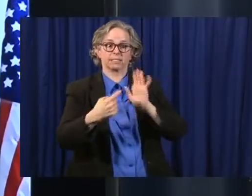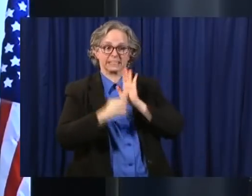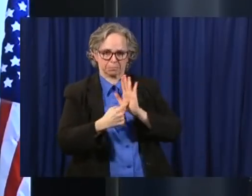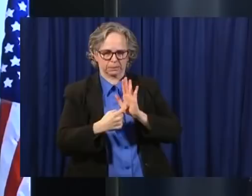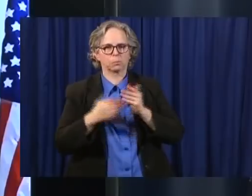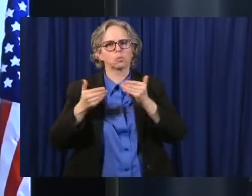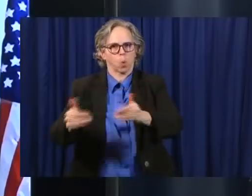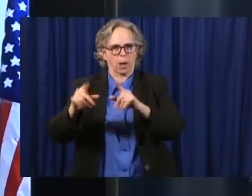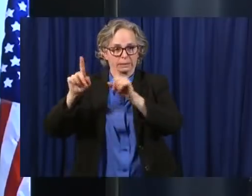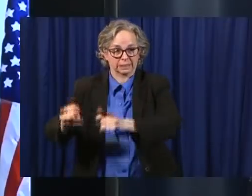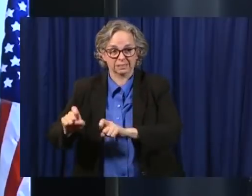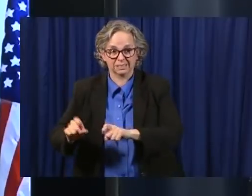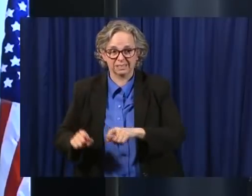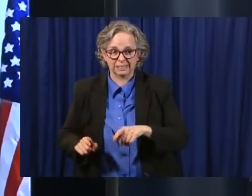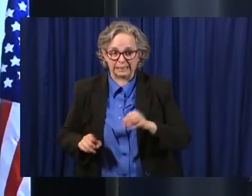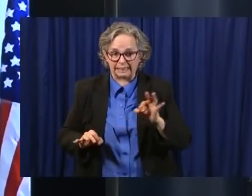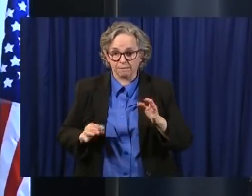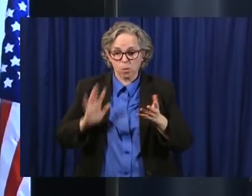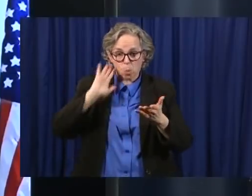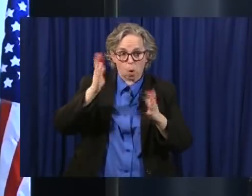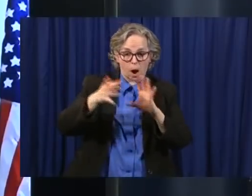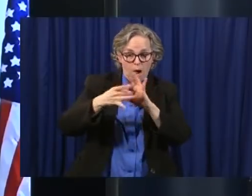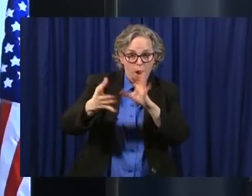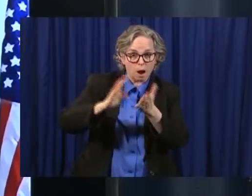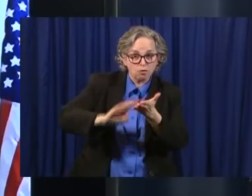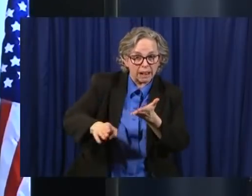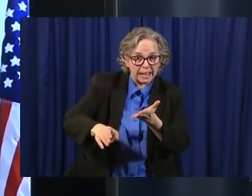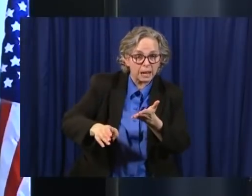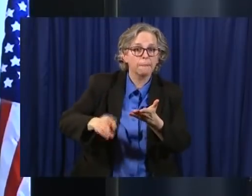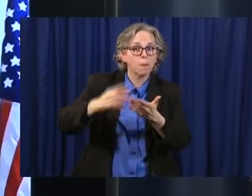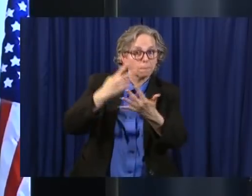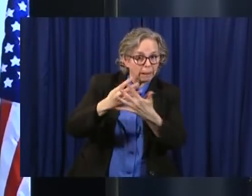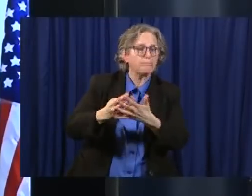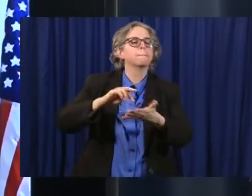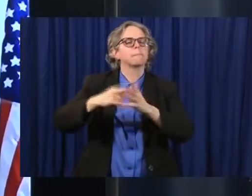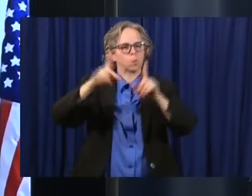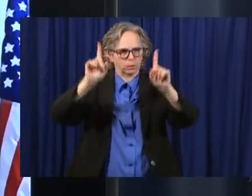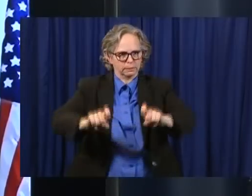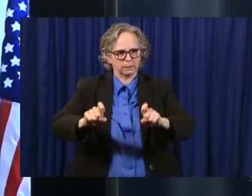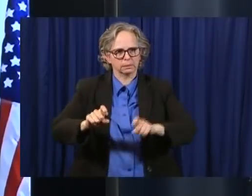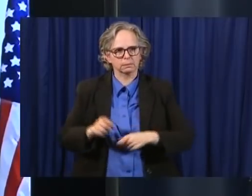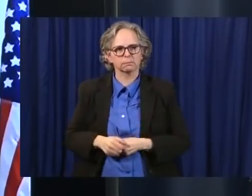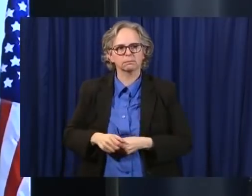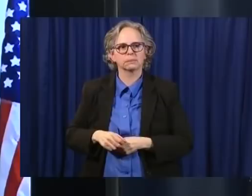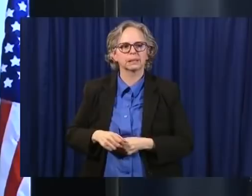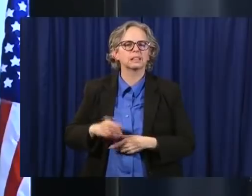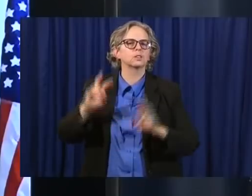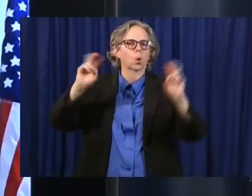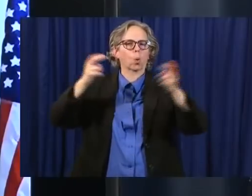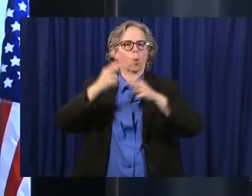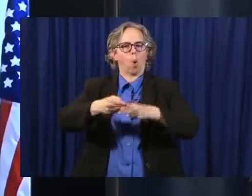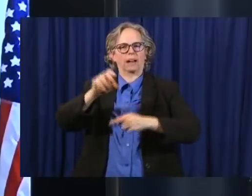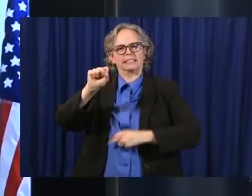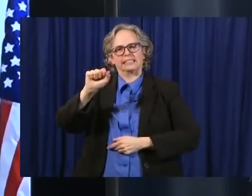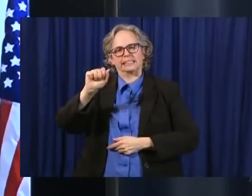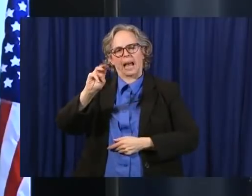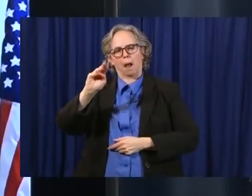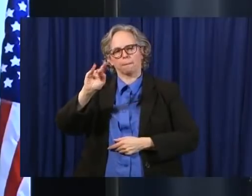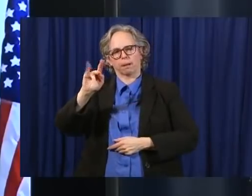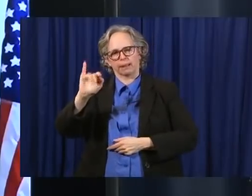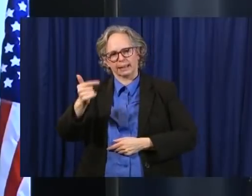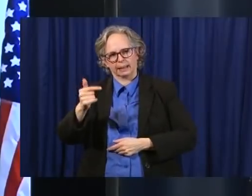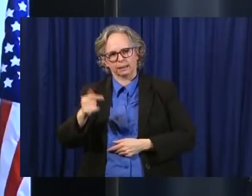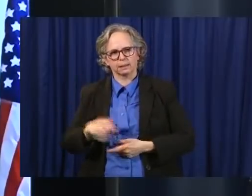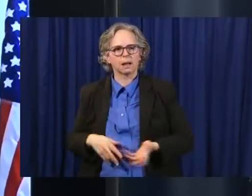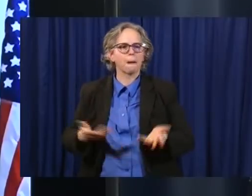released, and sampling and surveillance as ordered by the medical director. And what our hope is here is that we